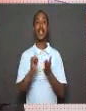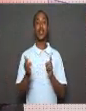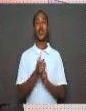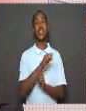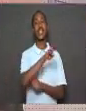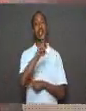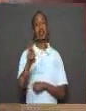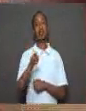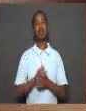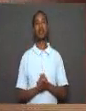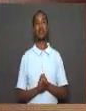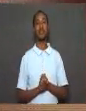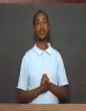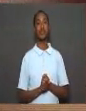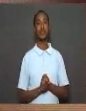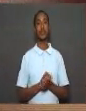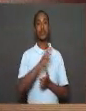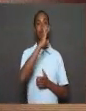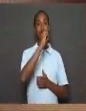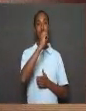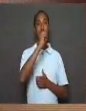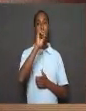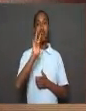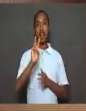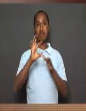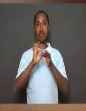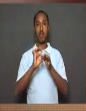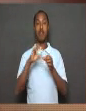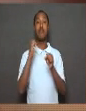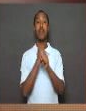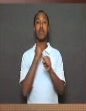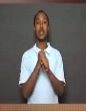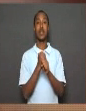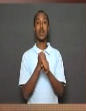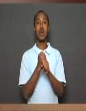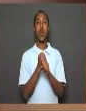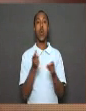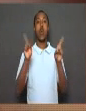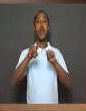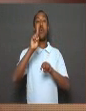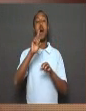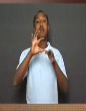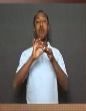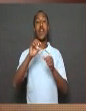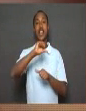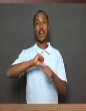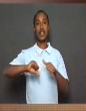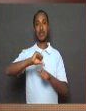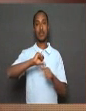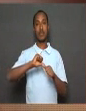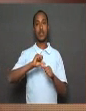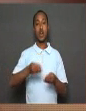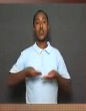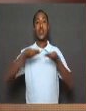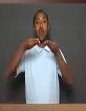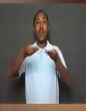them. A covalent bond is formed when one of the bonding atoms